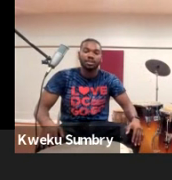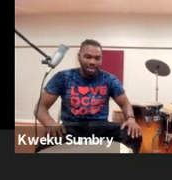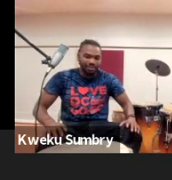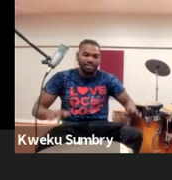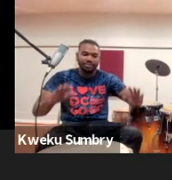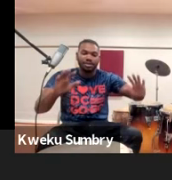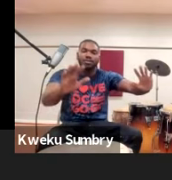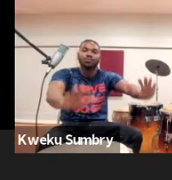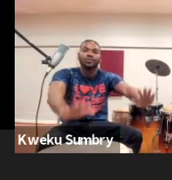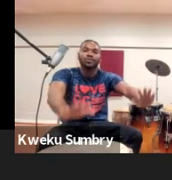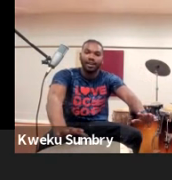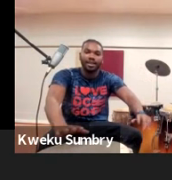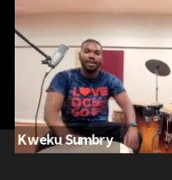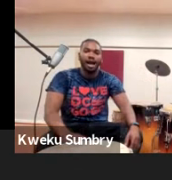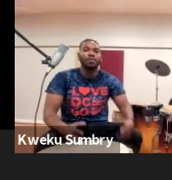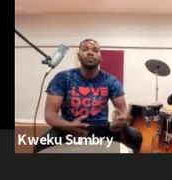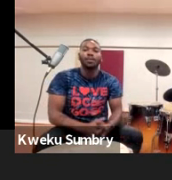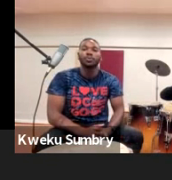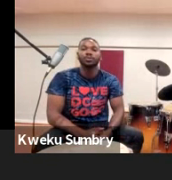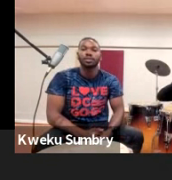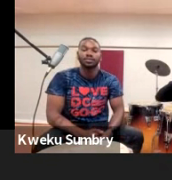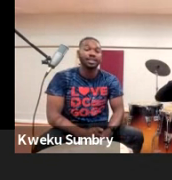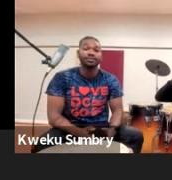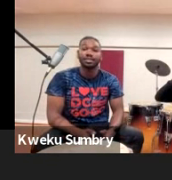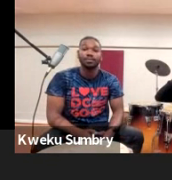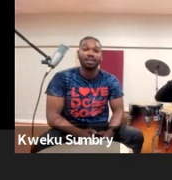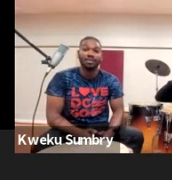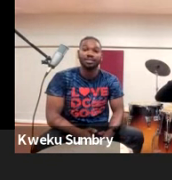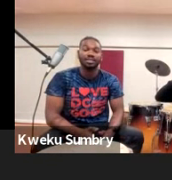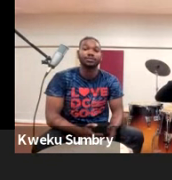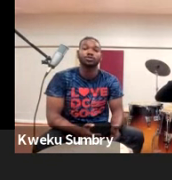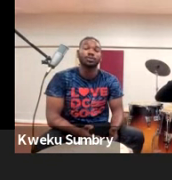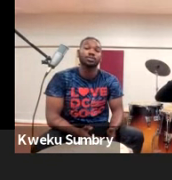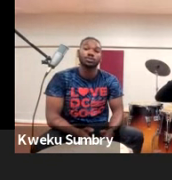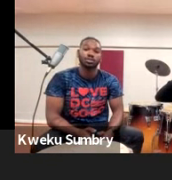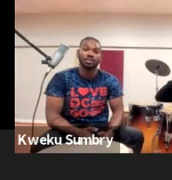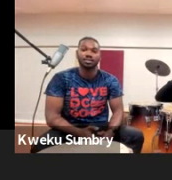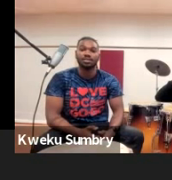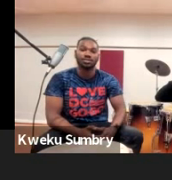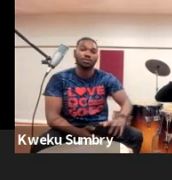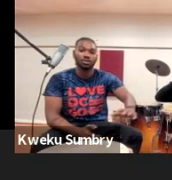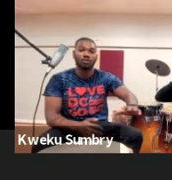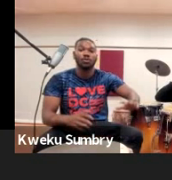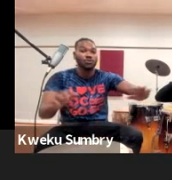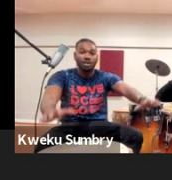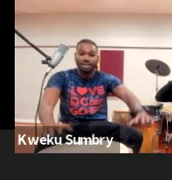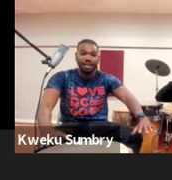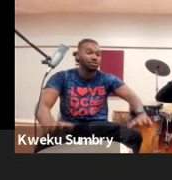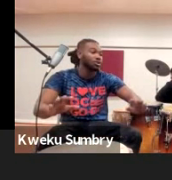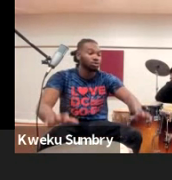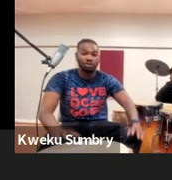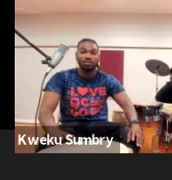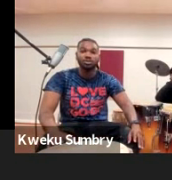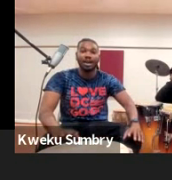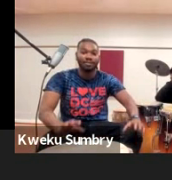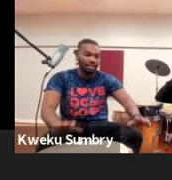days because we have to give rest, right? I'm a big believer in everything in moderation, even drumming to a certain extent. So, you know, 40 days,